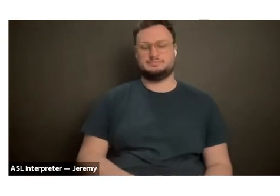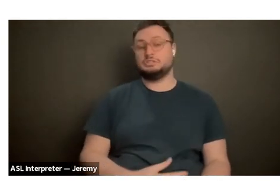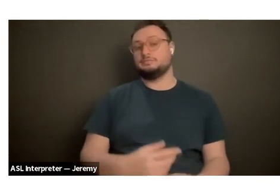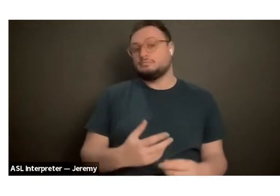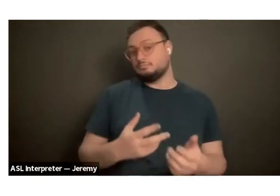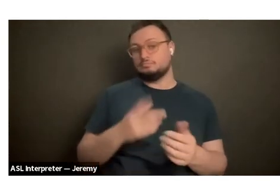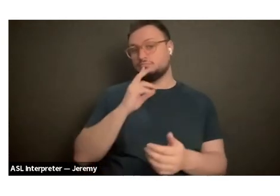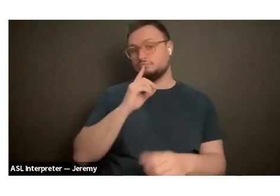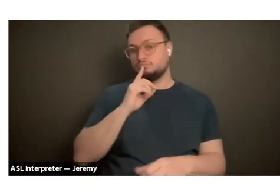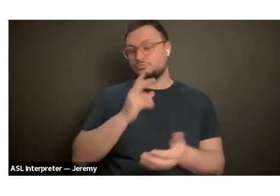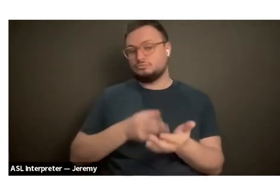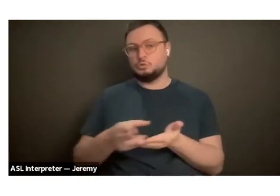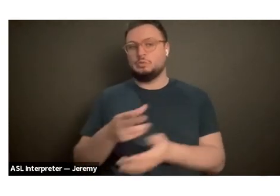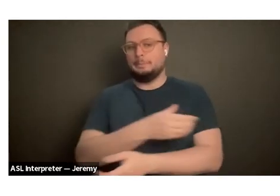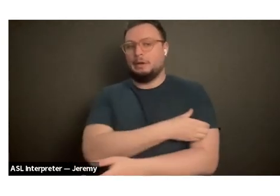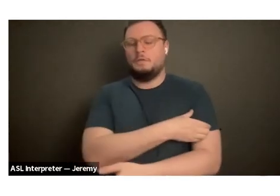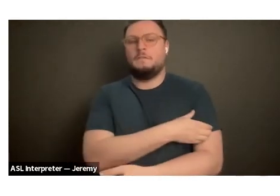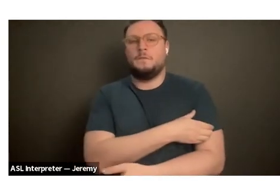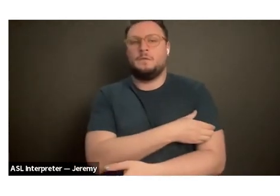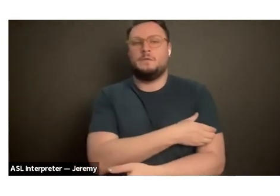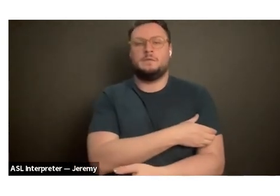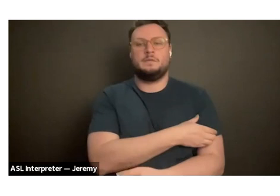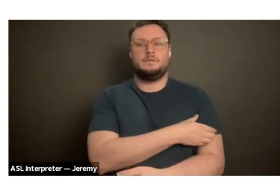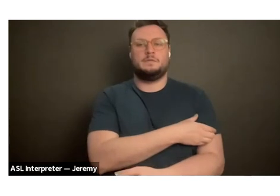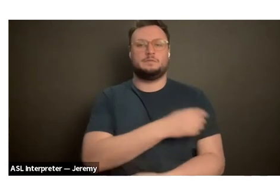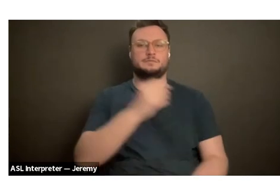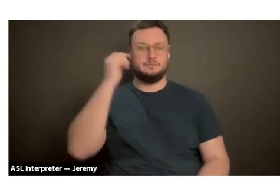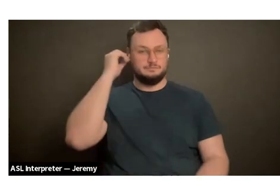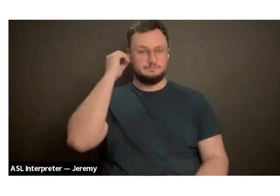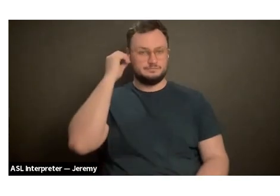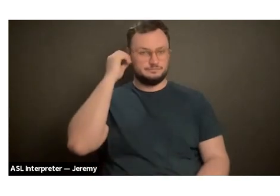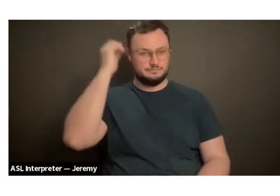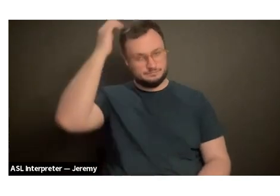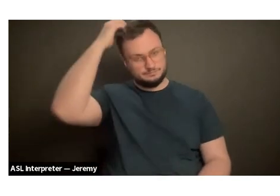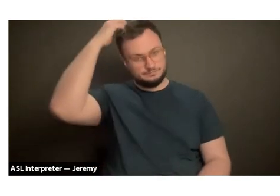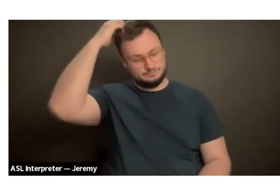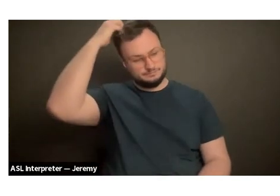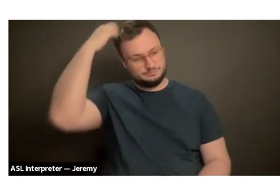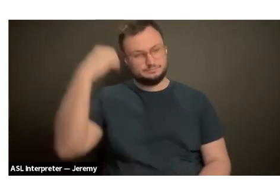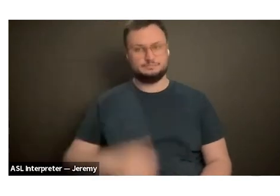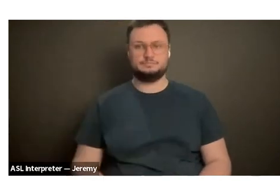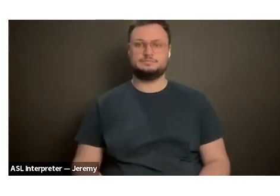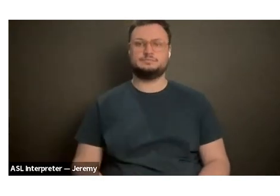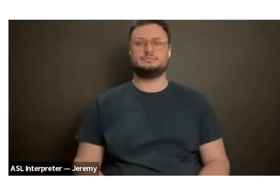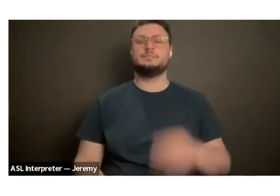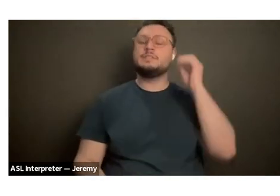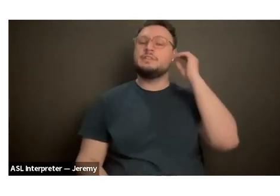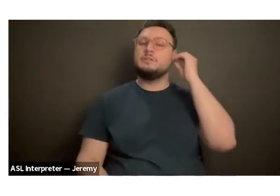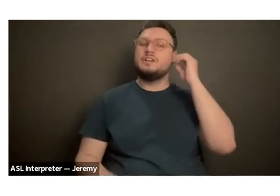just really highlights why we need to move beyond. Often, those of you who identify as